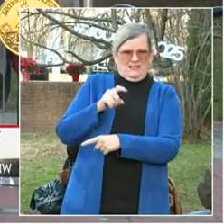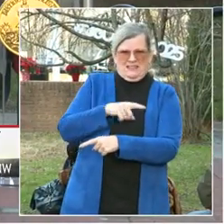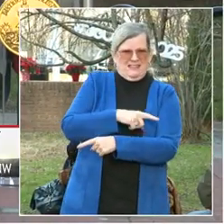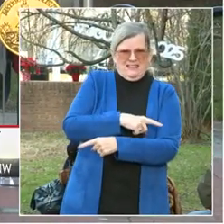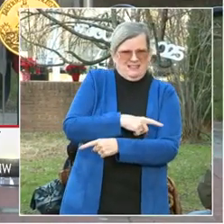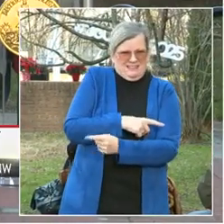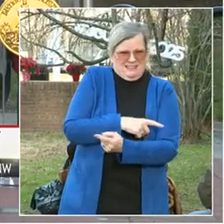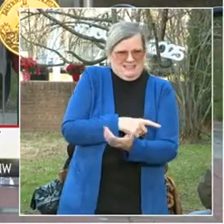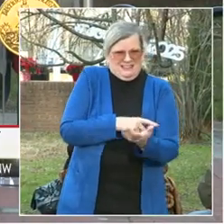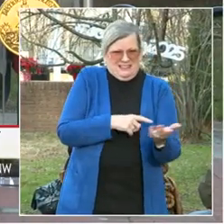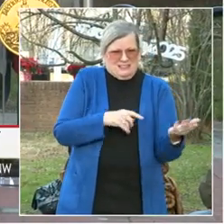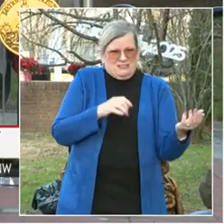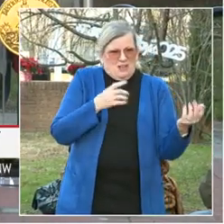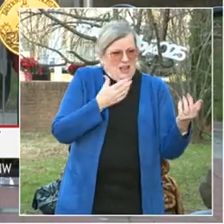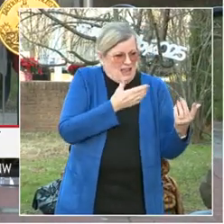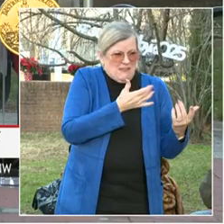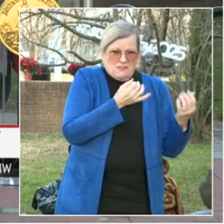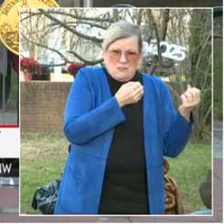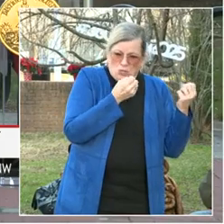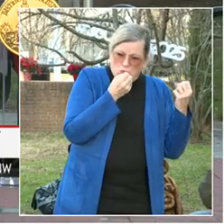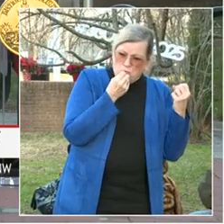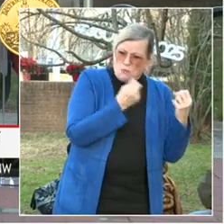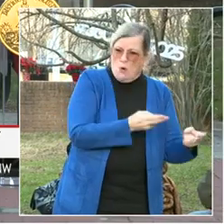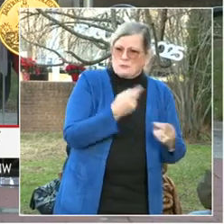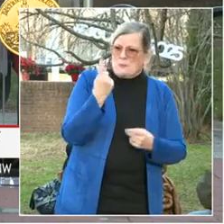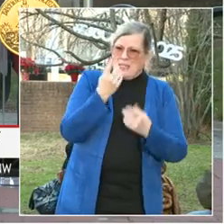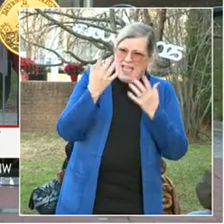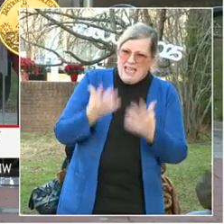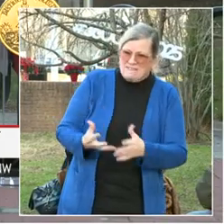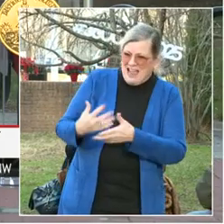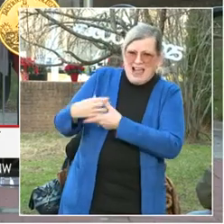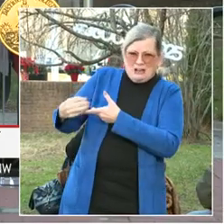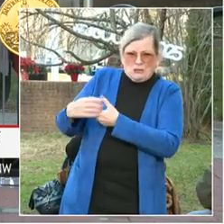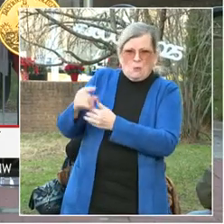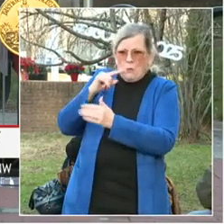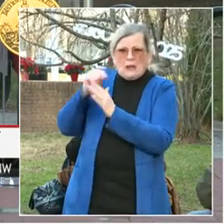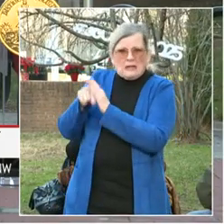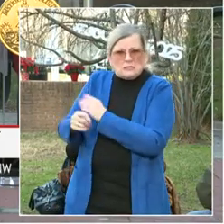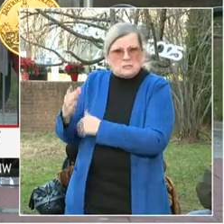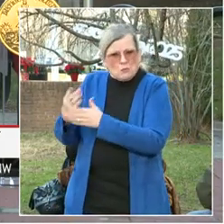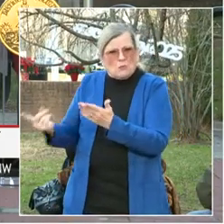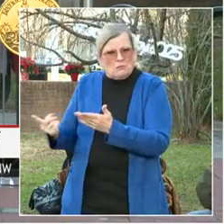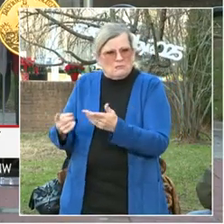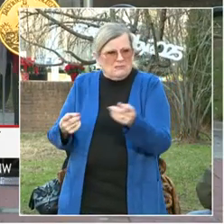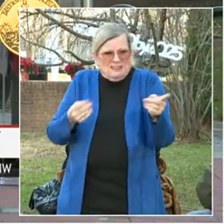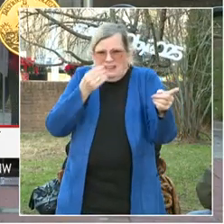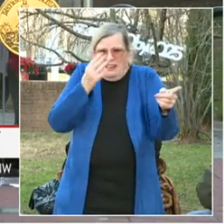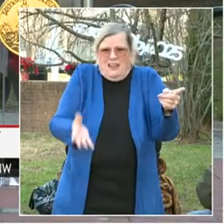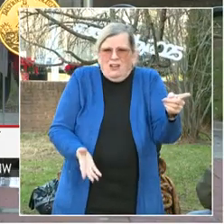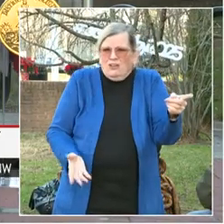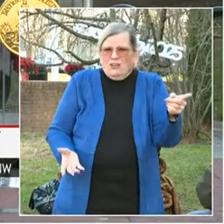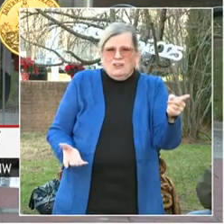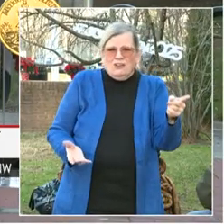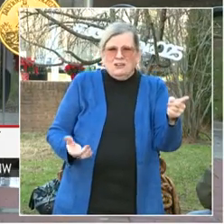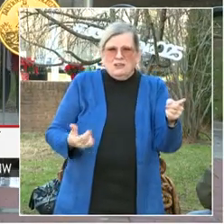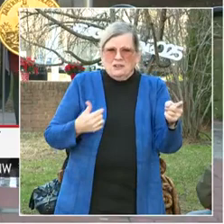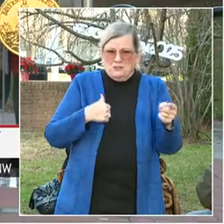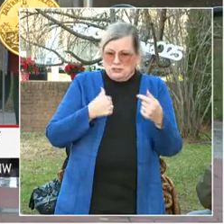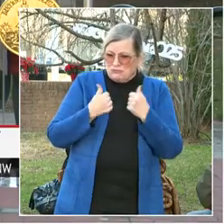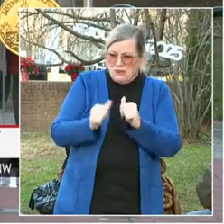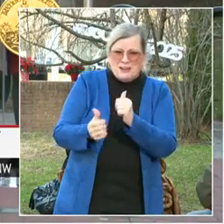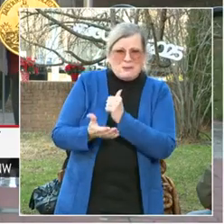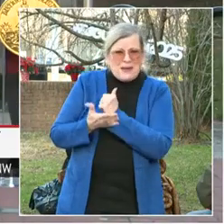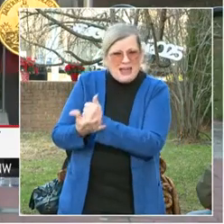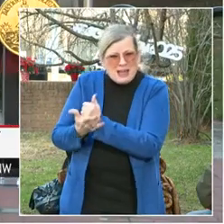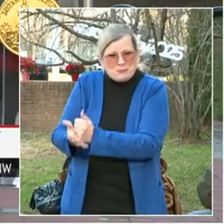it had killed somebody. And they're not, we're feeding them, we're helping them, but